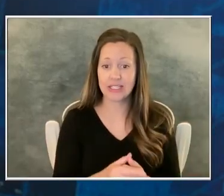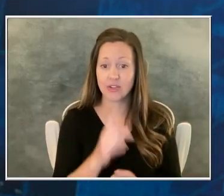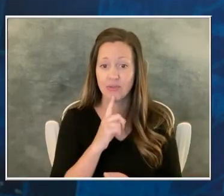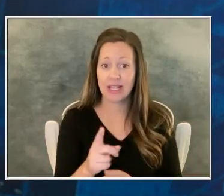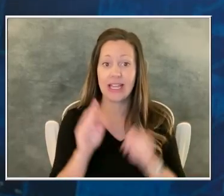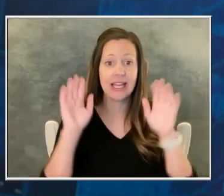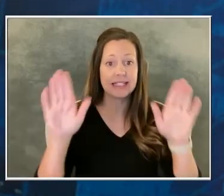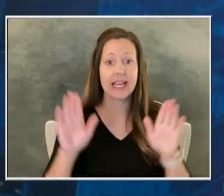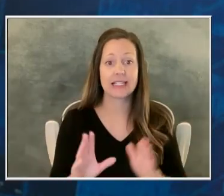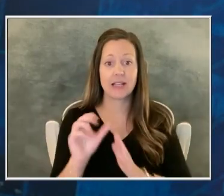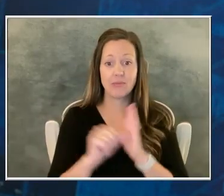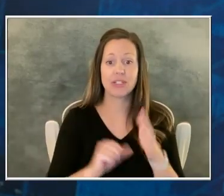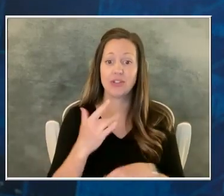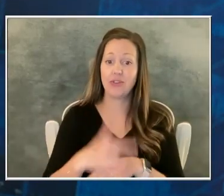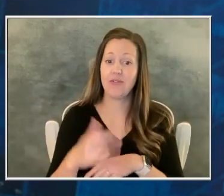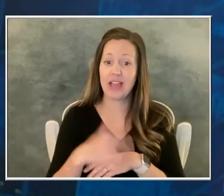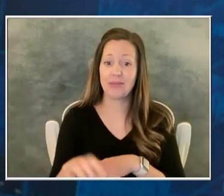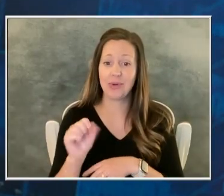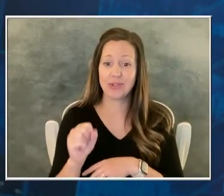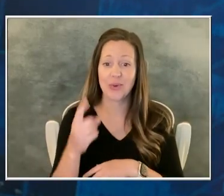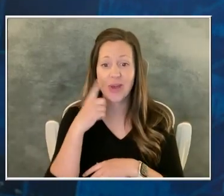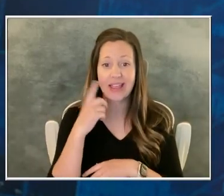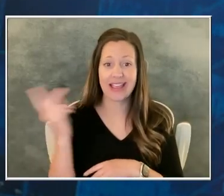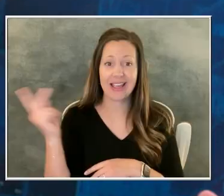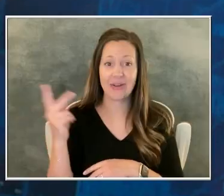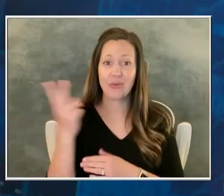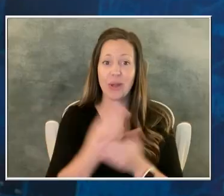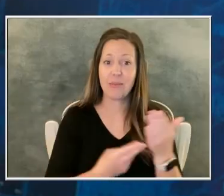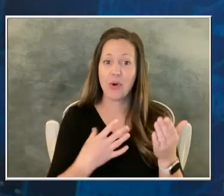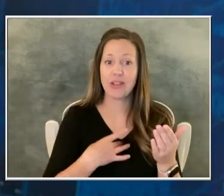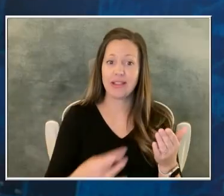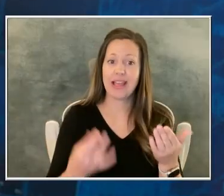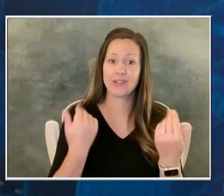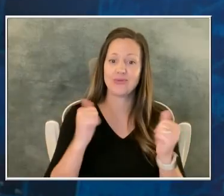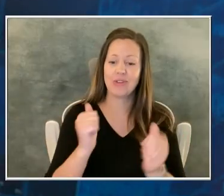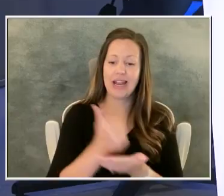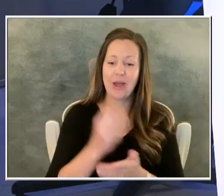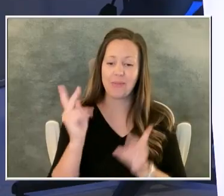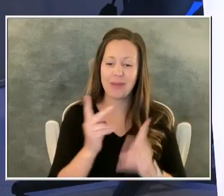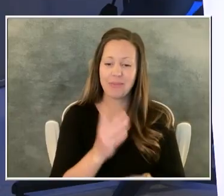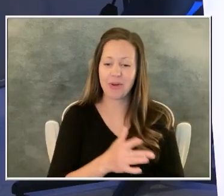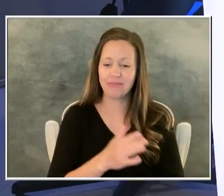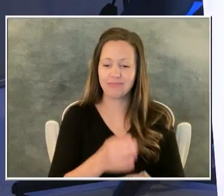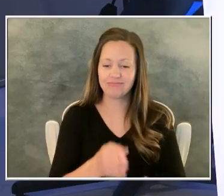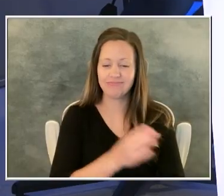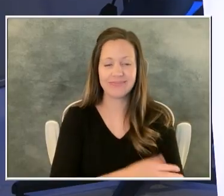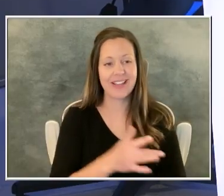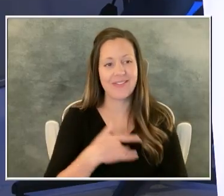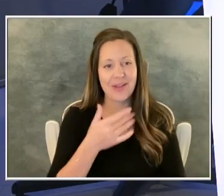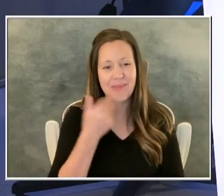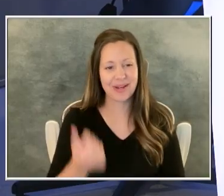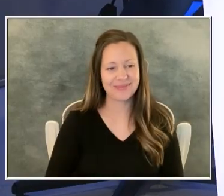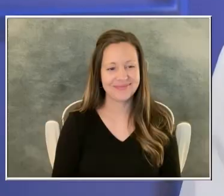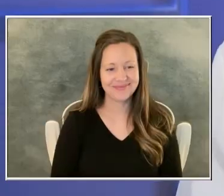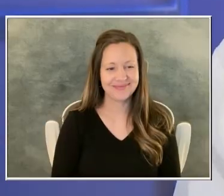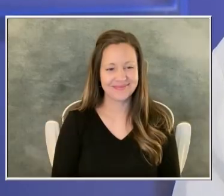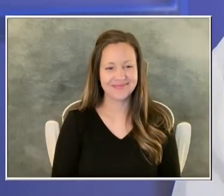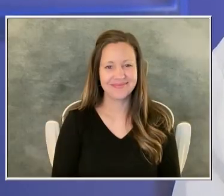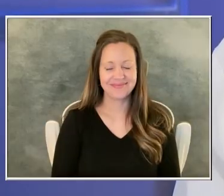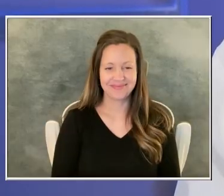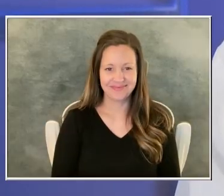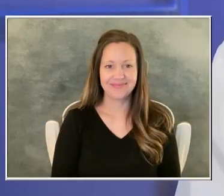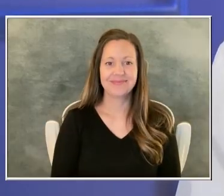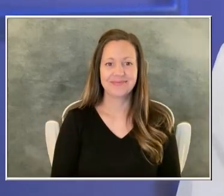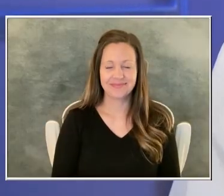that's available. So I think we both like to try to make people feel better. Yeah, I think if you look within medicine, there's a lot of different things where there's